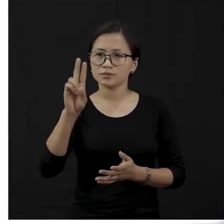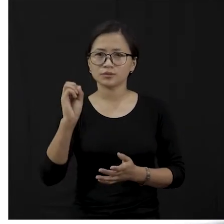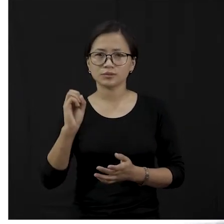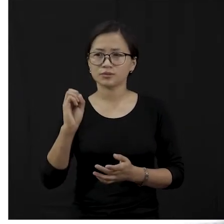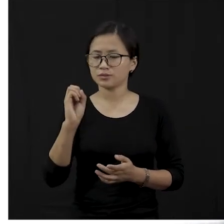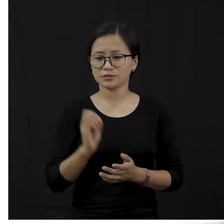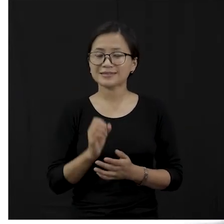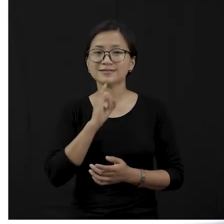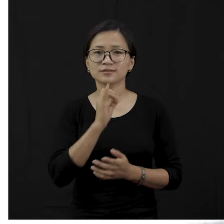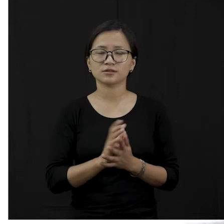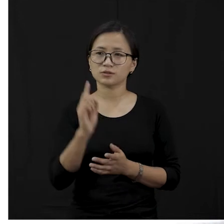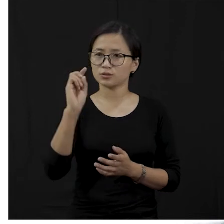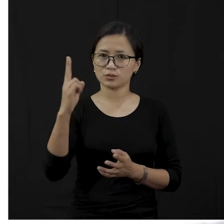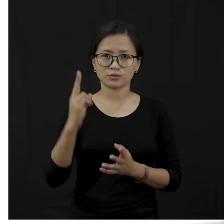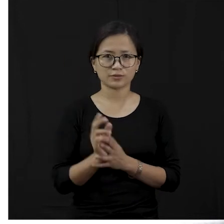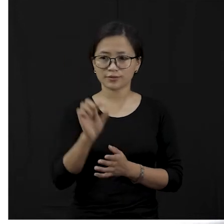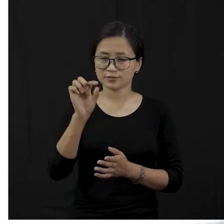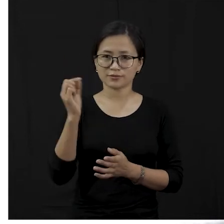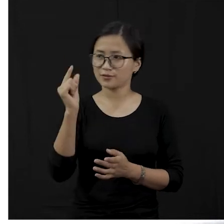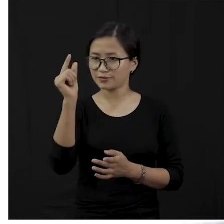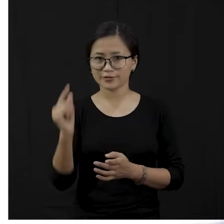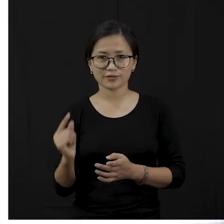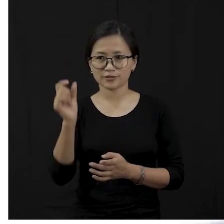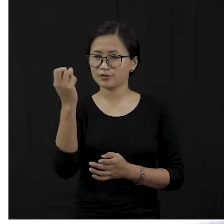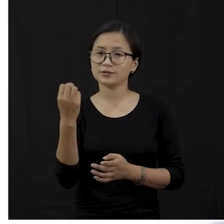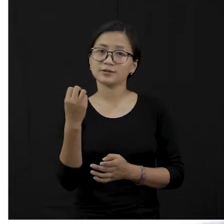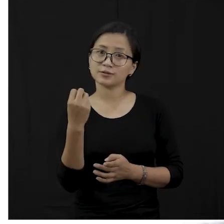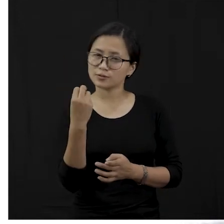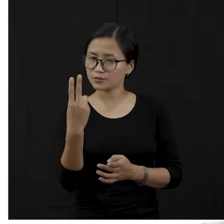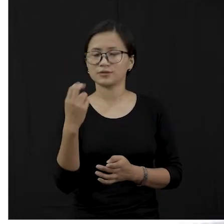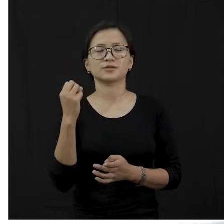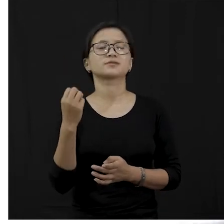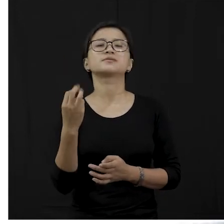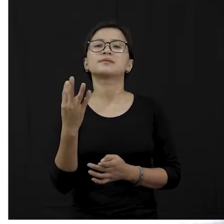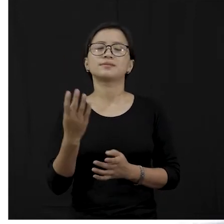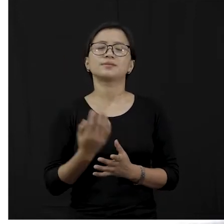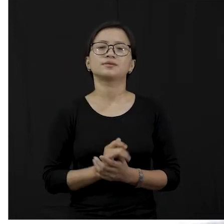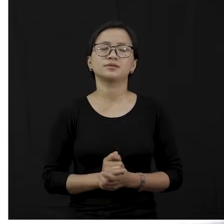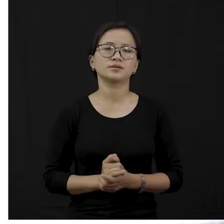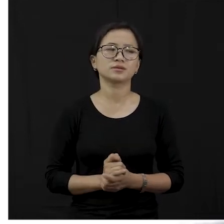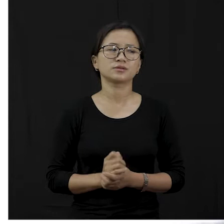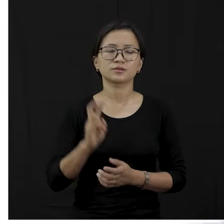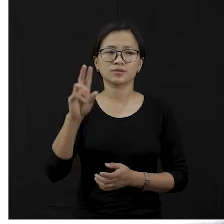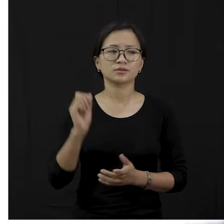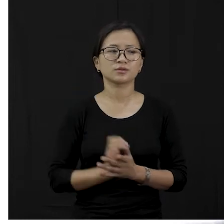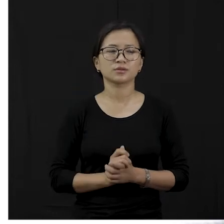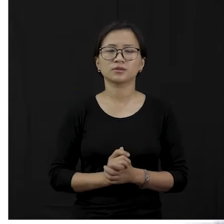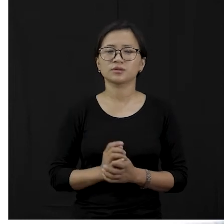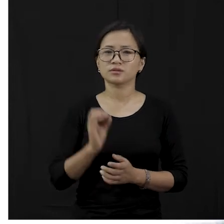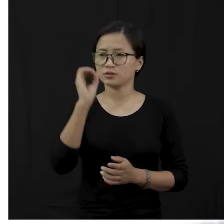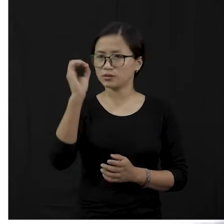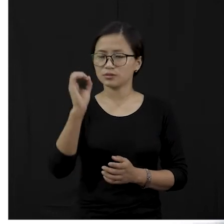a 2-digit number. Right? 20 is a 2-digit number. In 20, 0